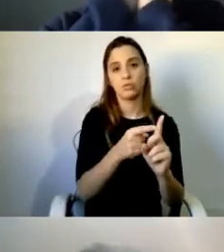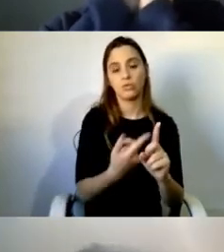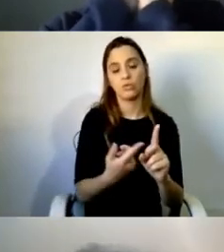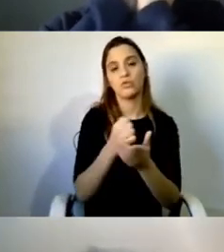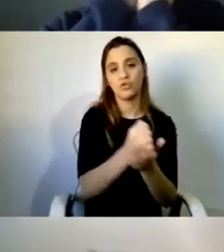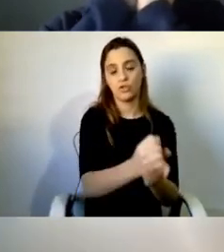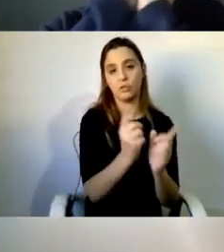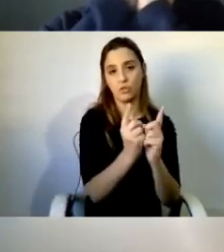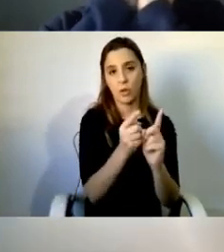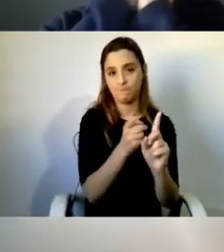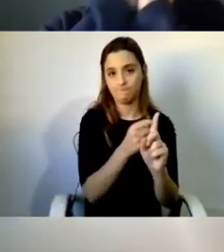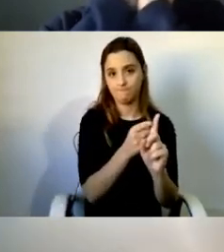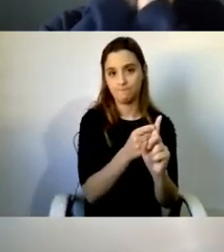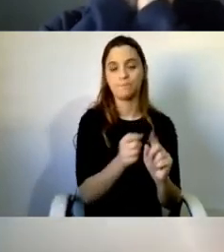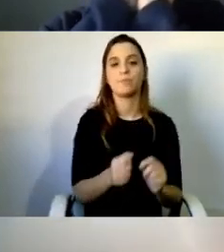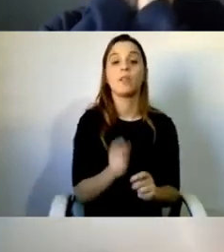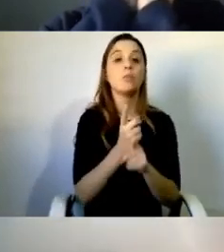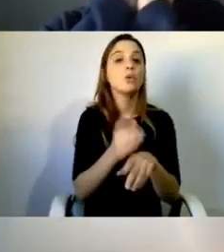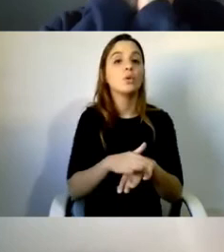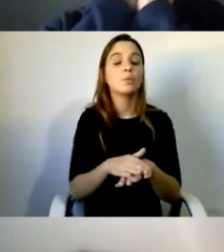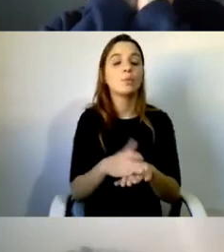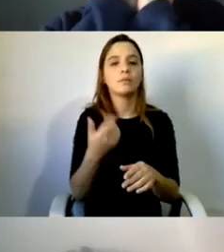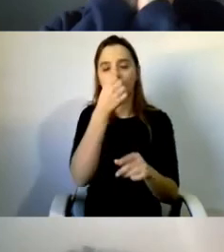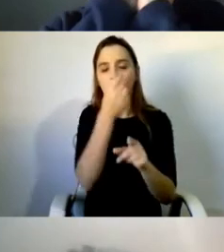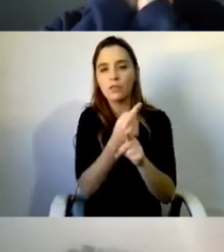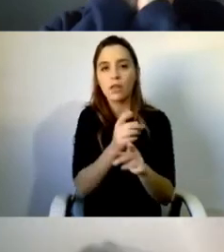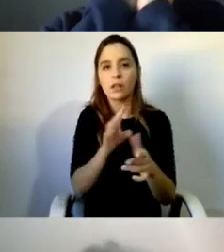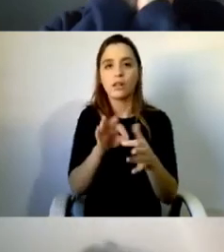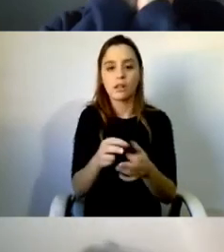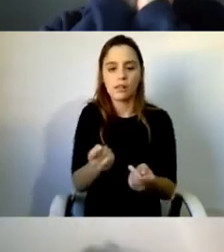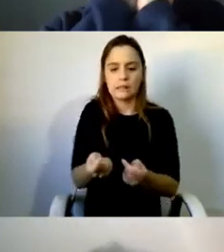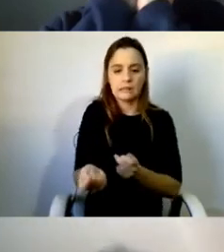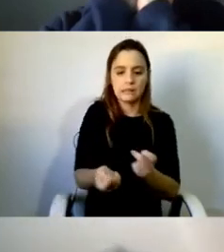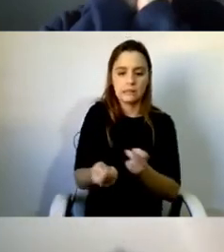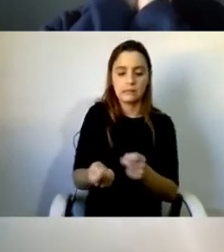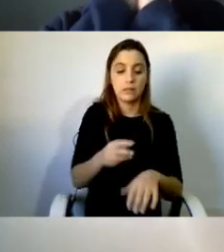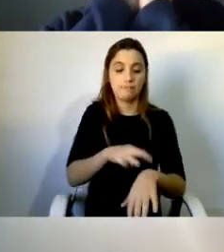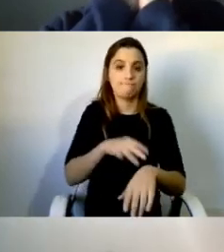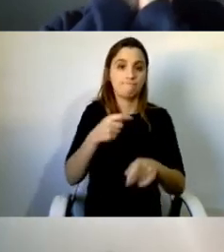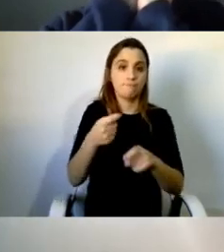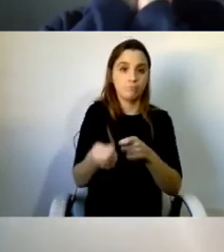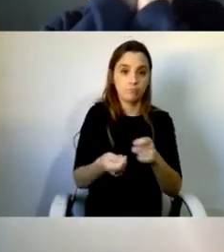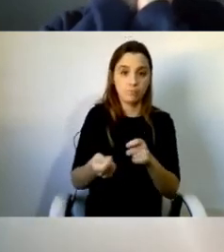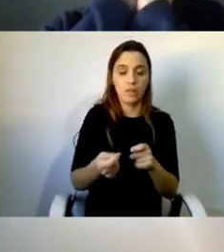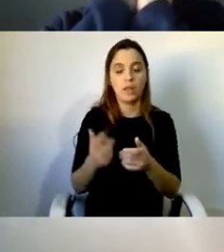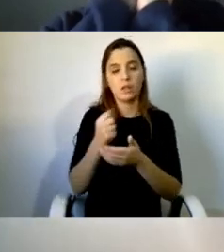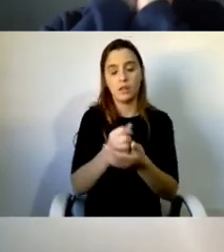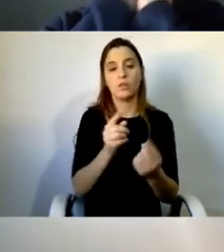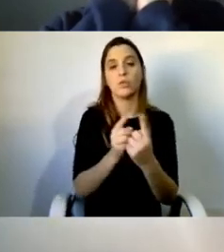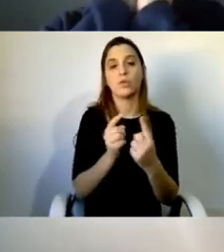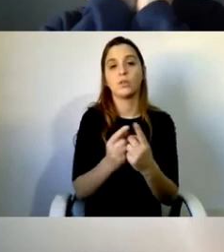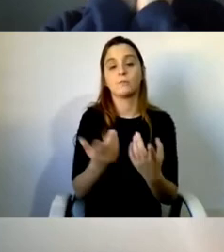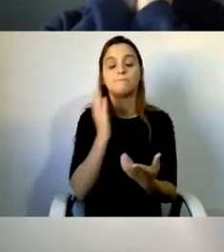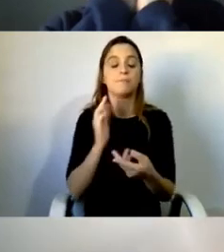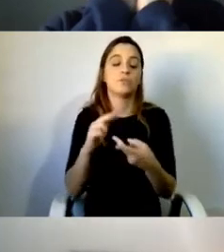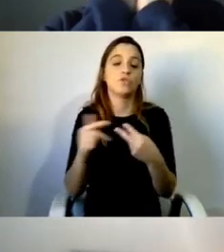to management and administration of personal assistance, municipalities are not given extra money.